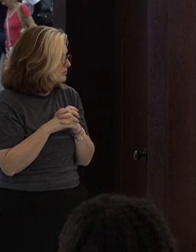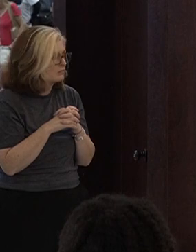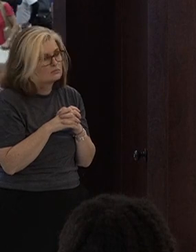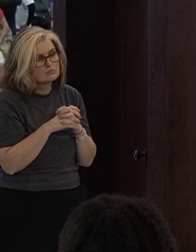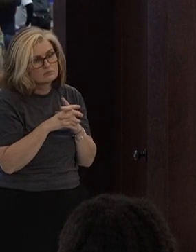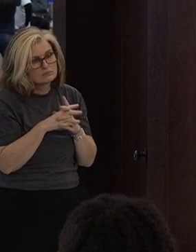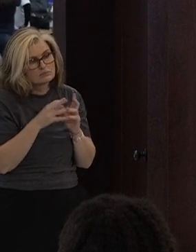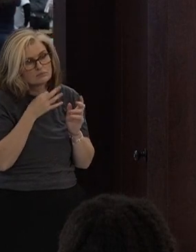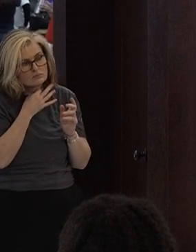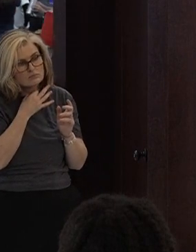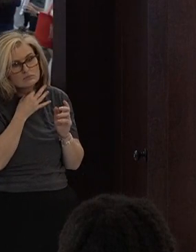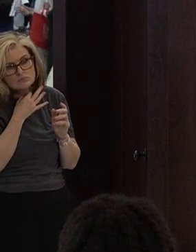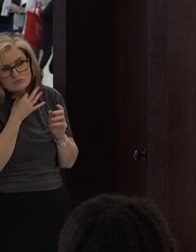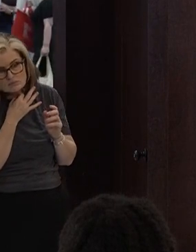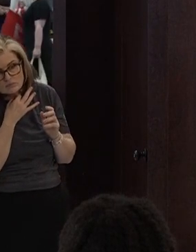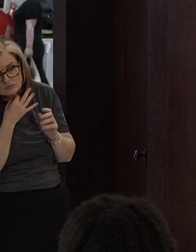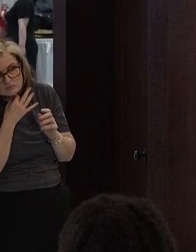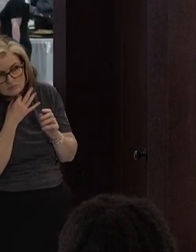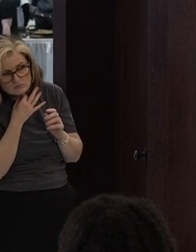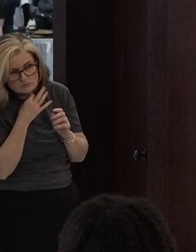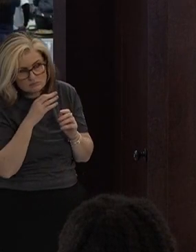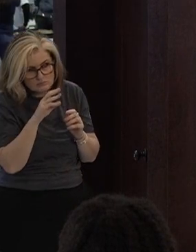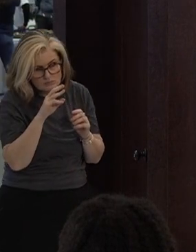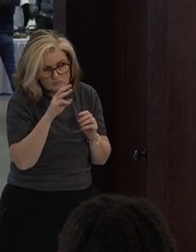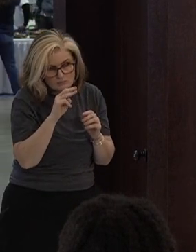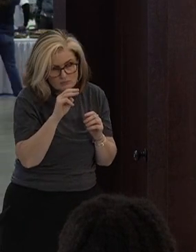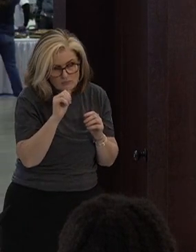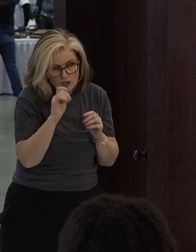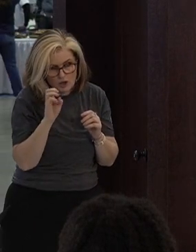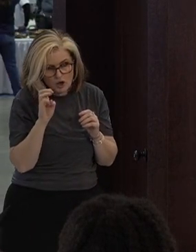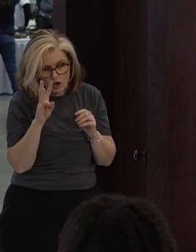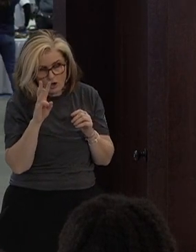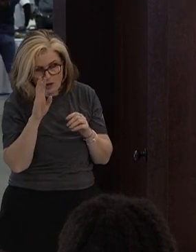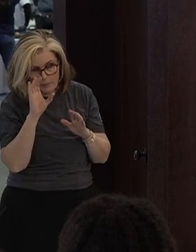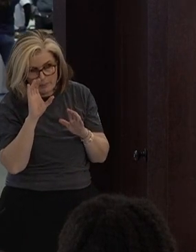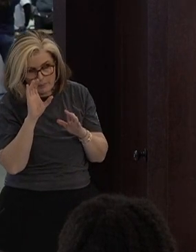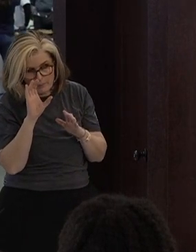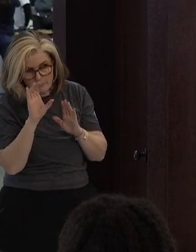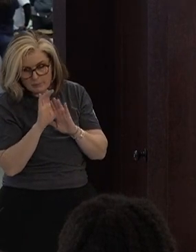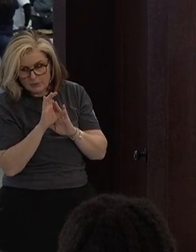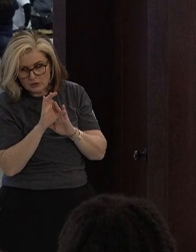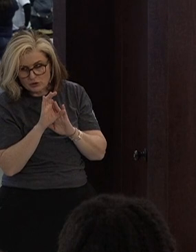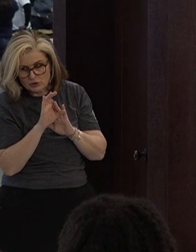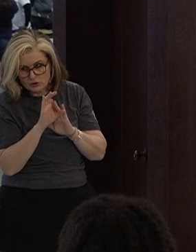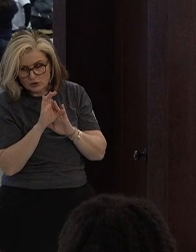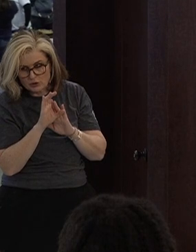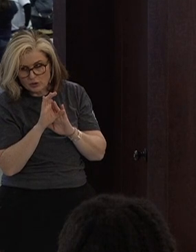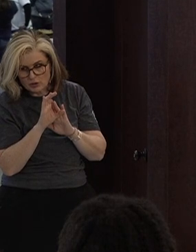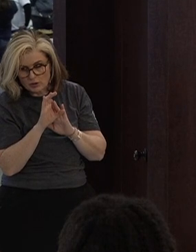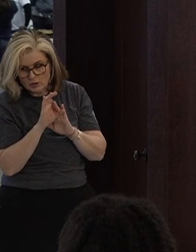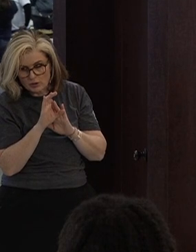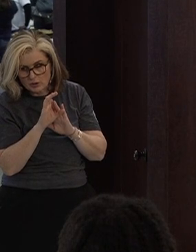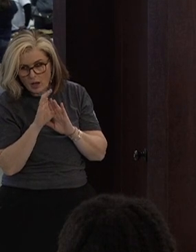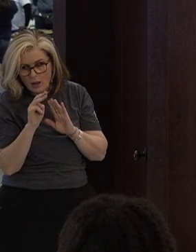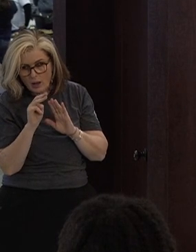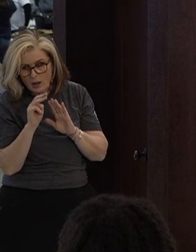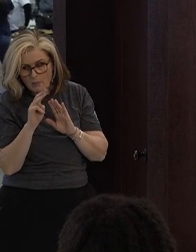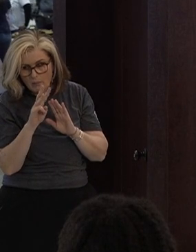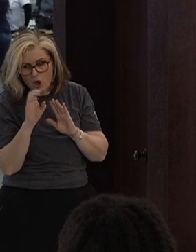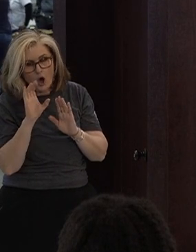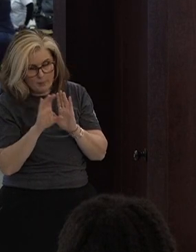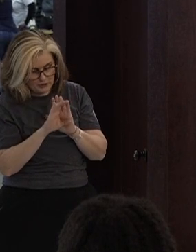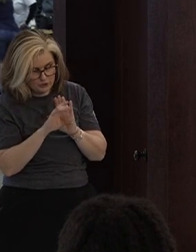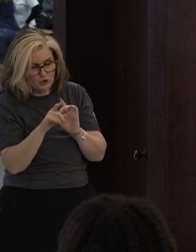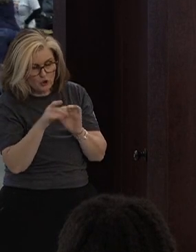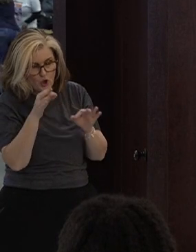So I'm just curious, the macaw picture, did the court case then decide that picture, because it